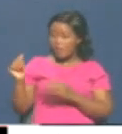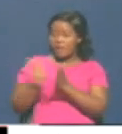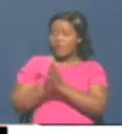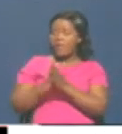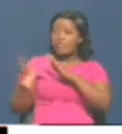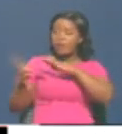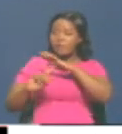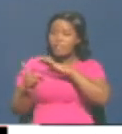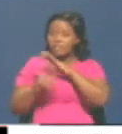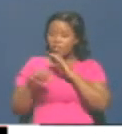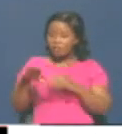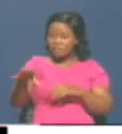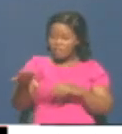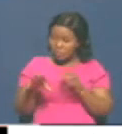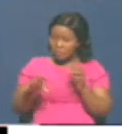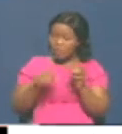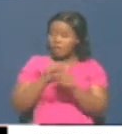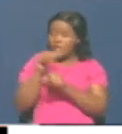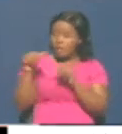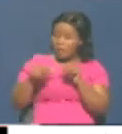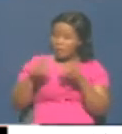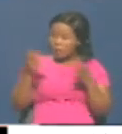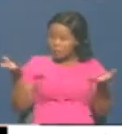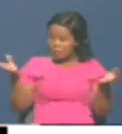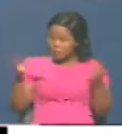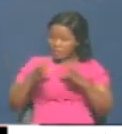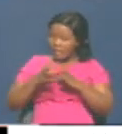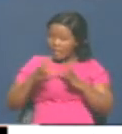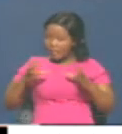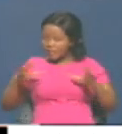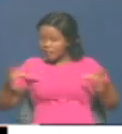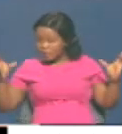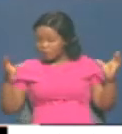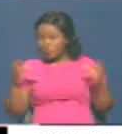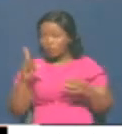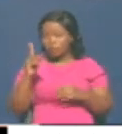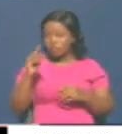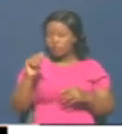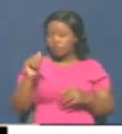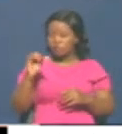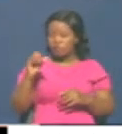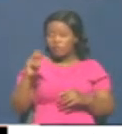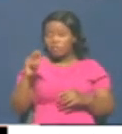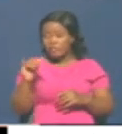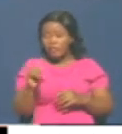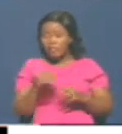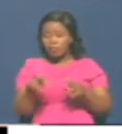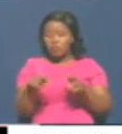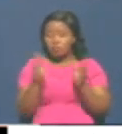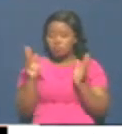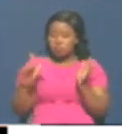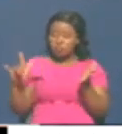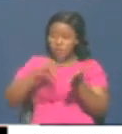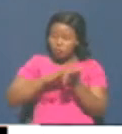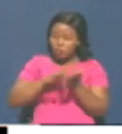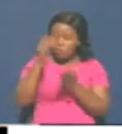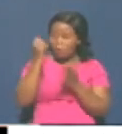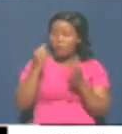Transport, on the extension of the Diani runway so we can encourage more airlines and